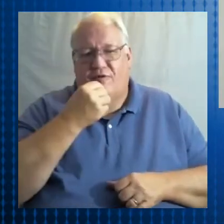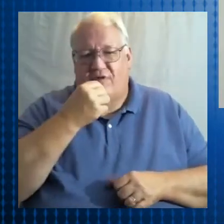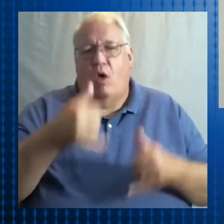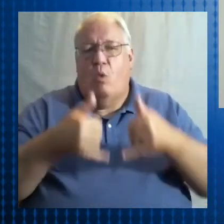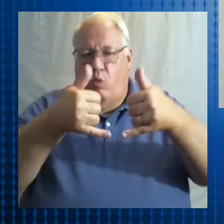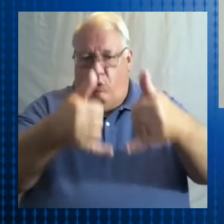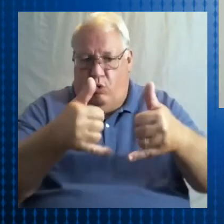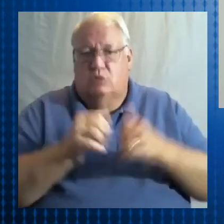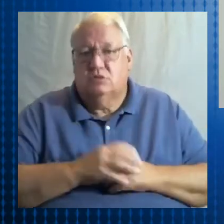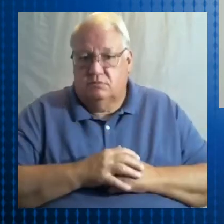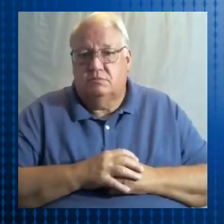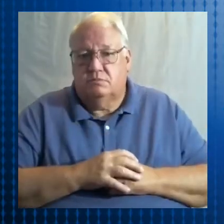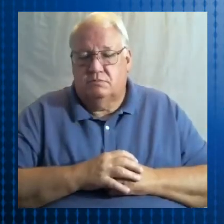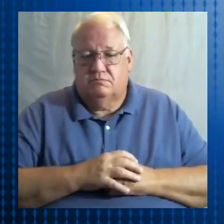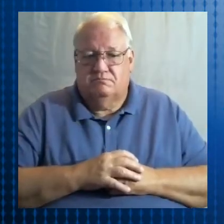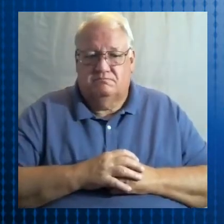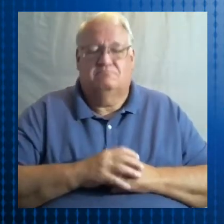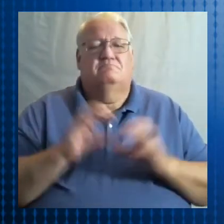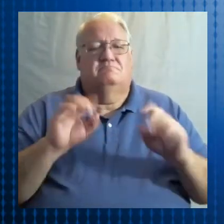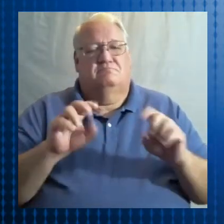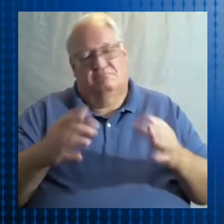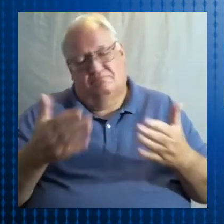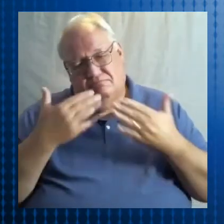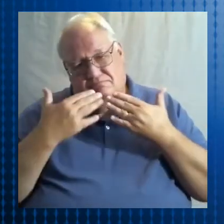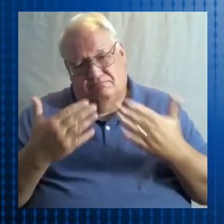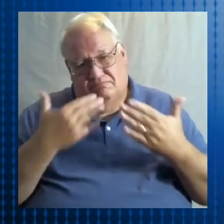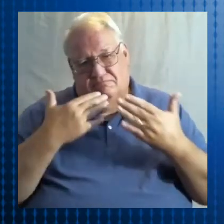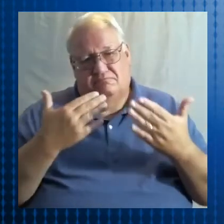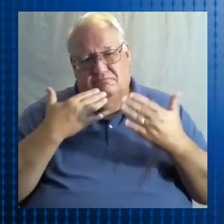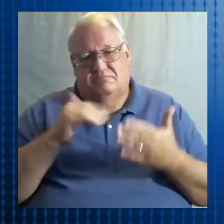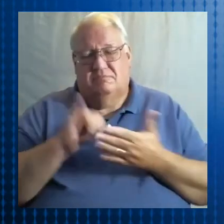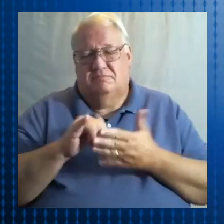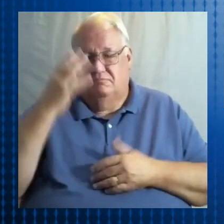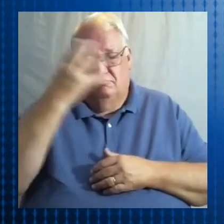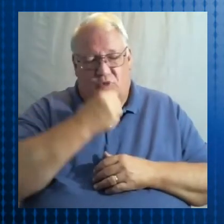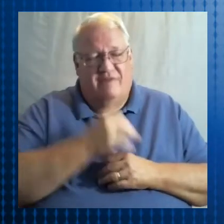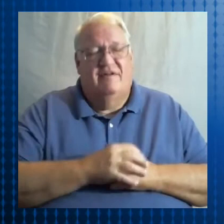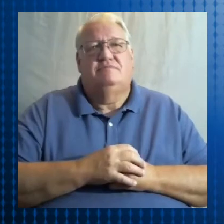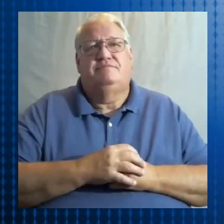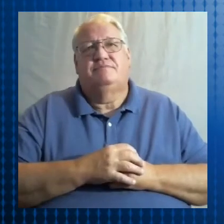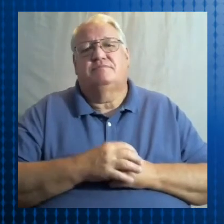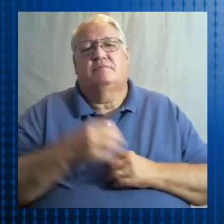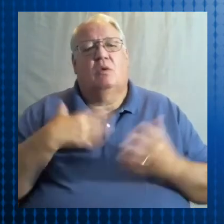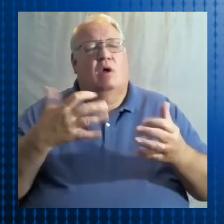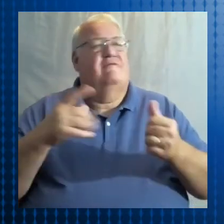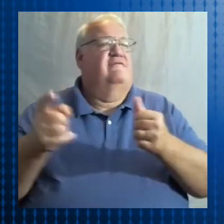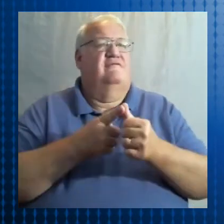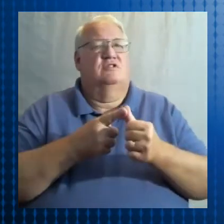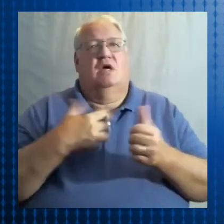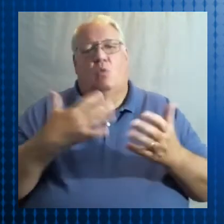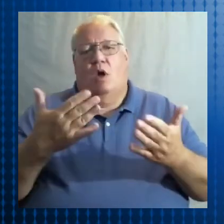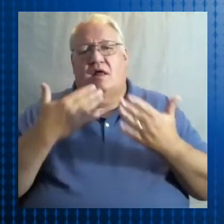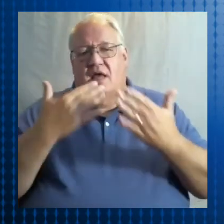award. All right. Thank you. Thank you. That's very beautiful. I'd just like to, first of all, thank